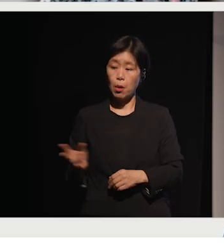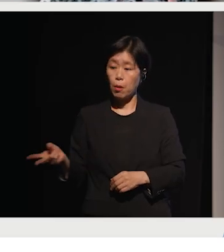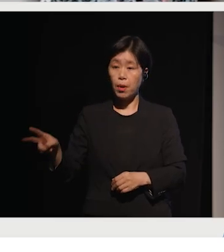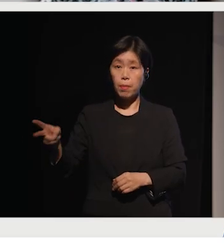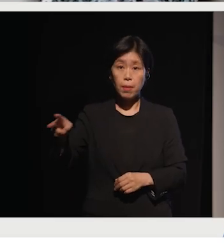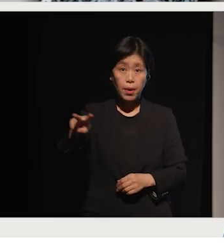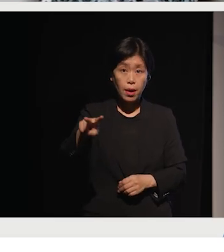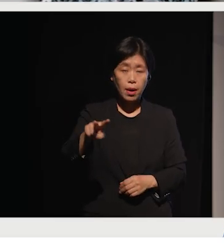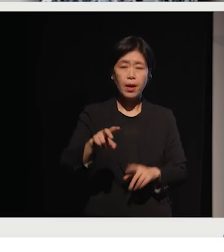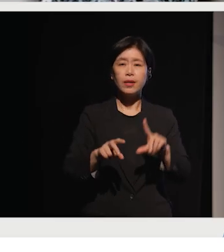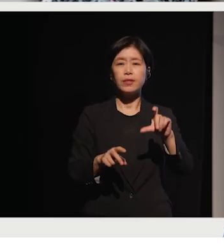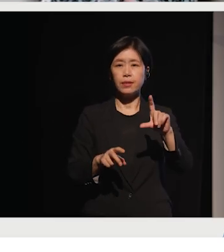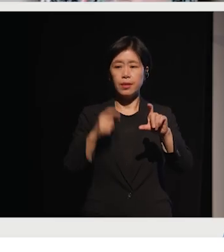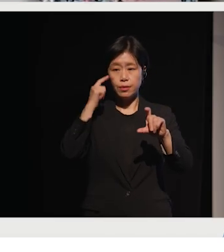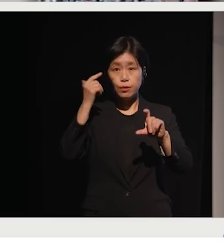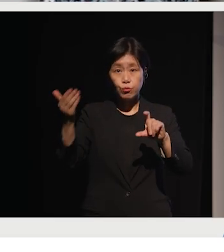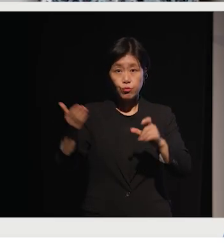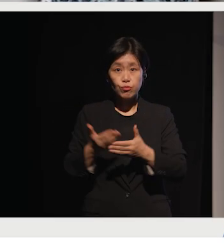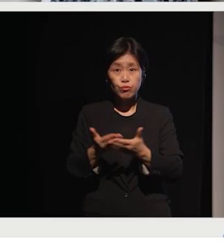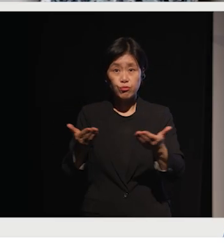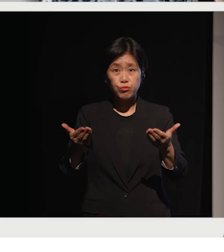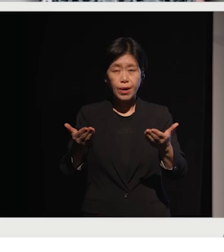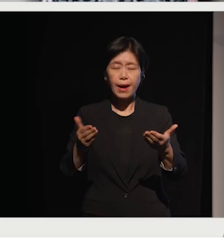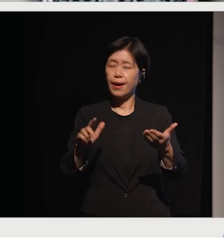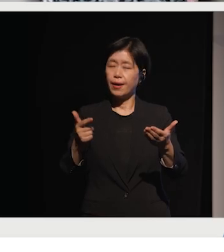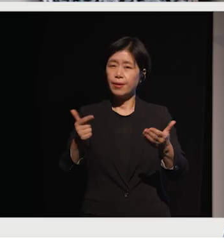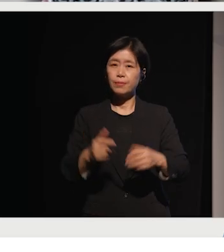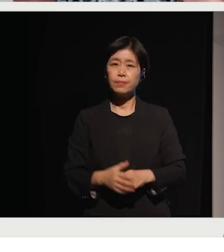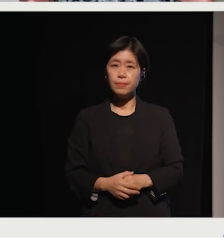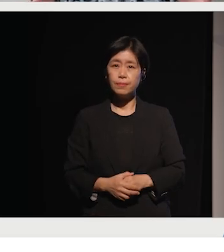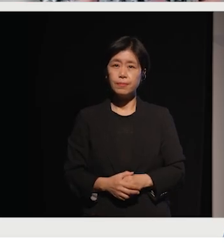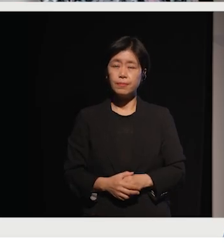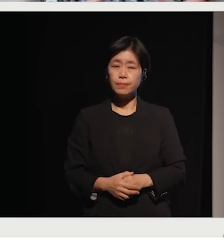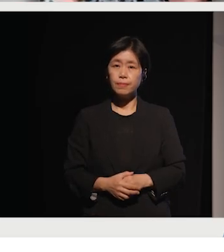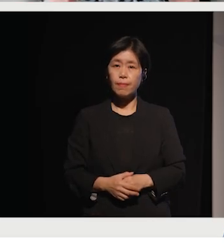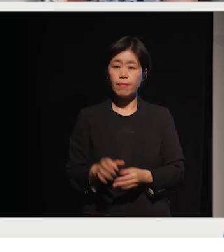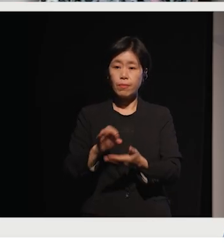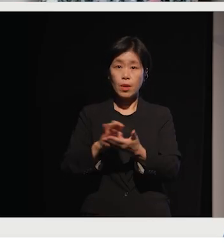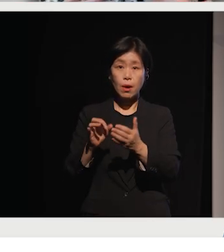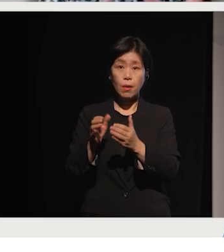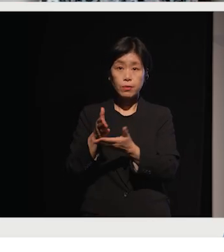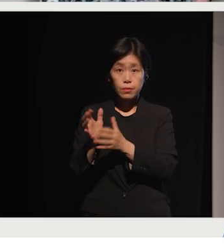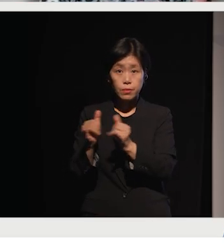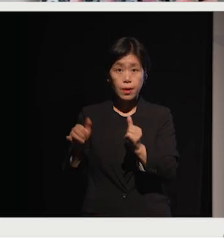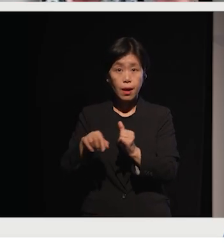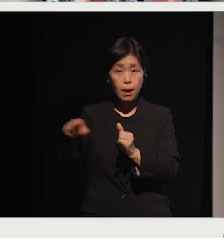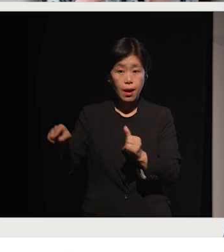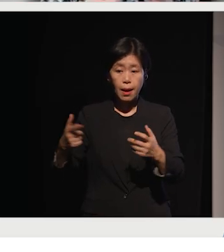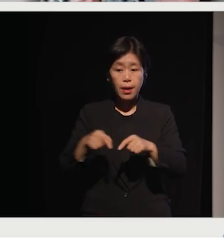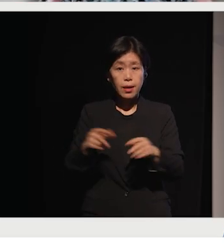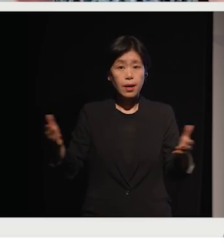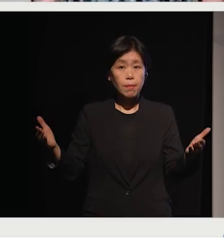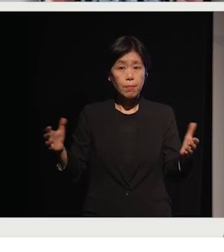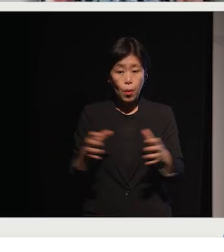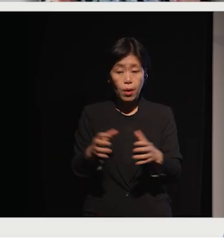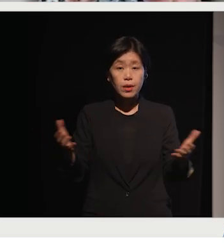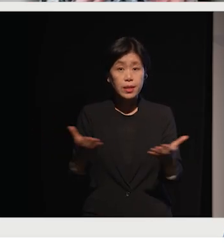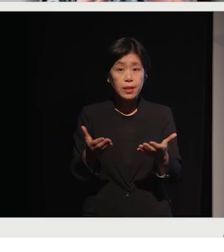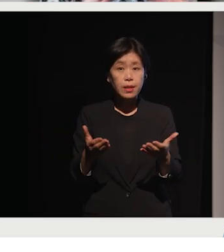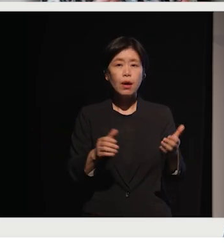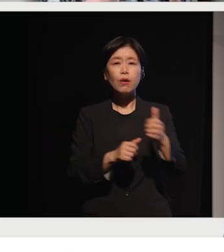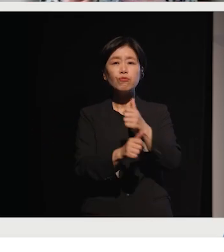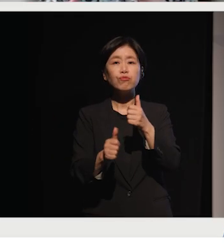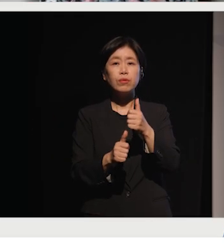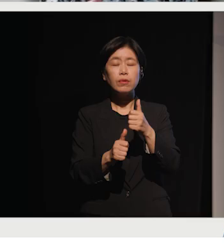we're working with user experts, we want to follow their lead. We want them to experience something as they would in